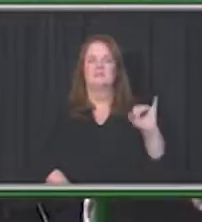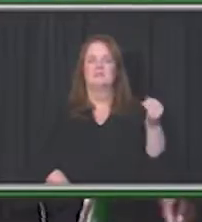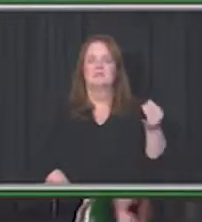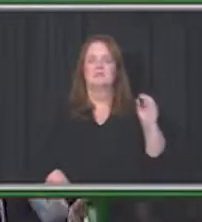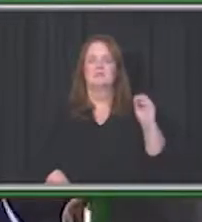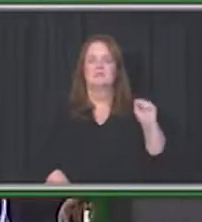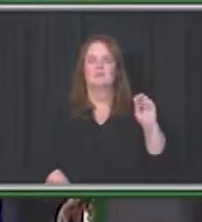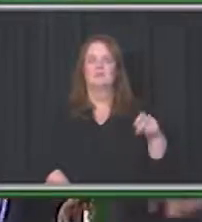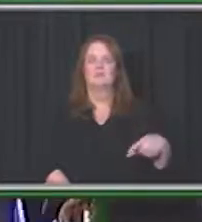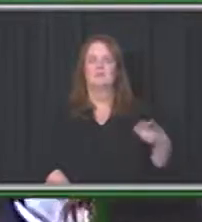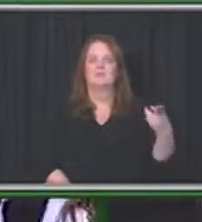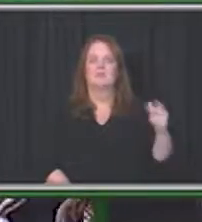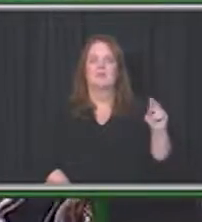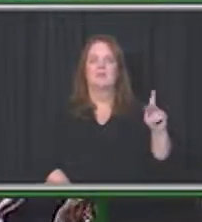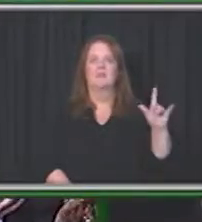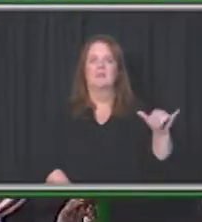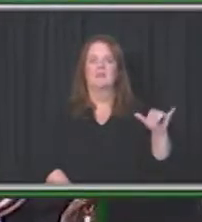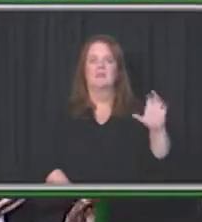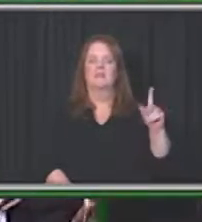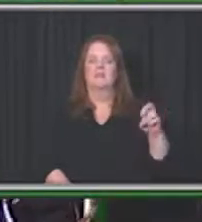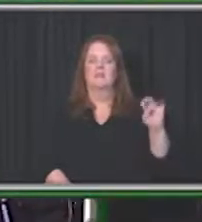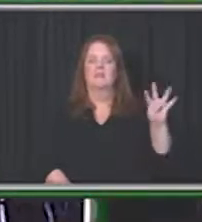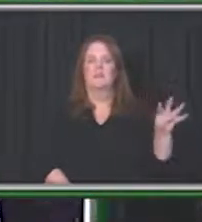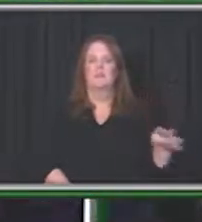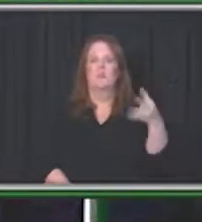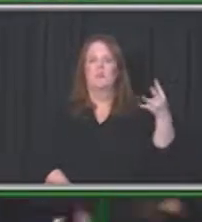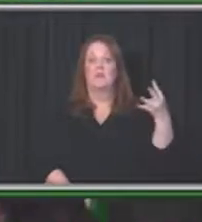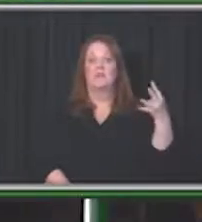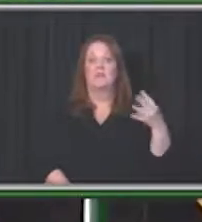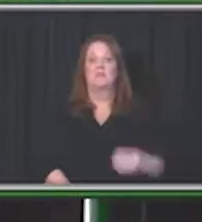Joseph Anthony Clarketed IV.